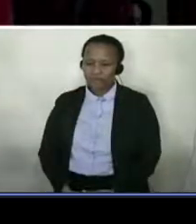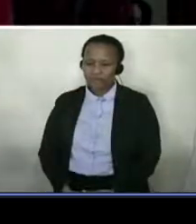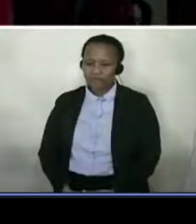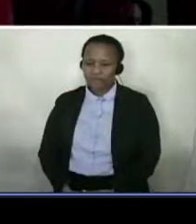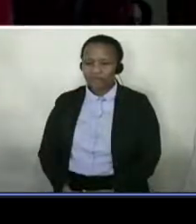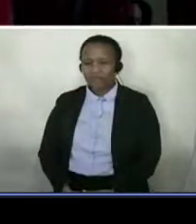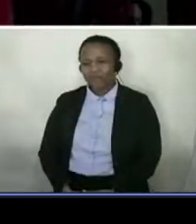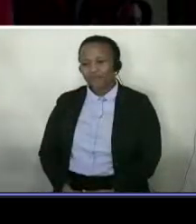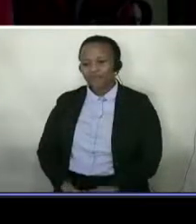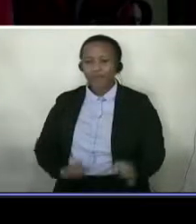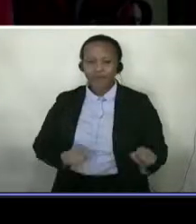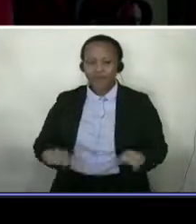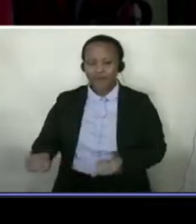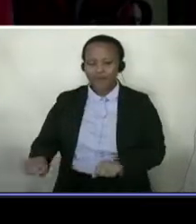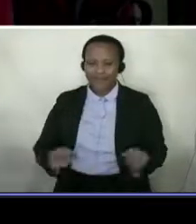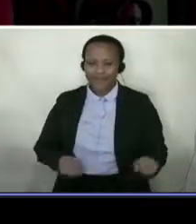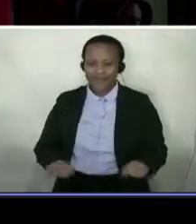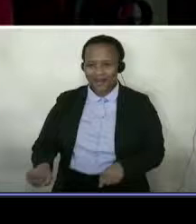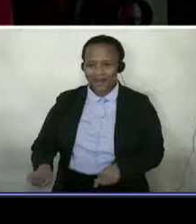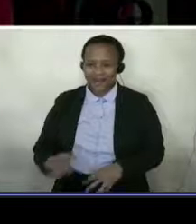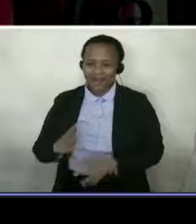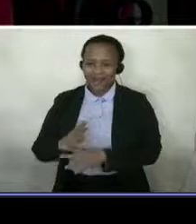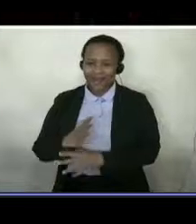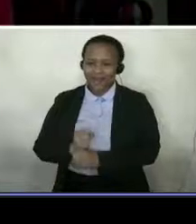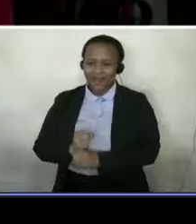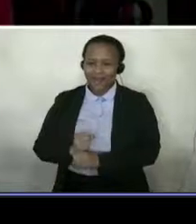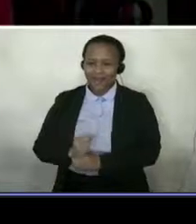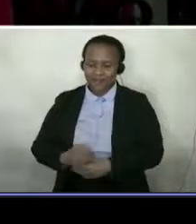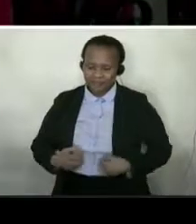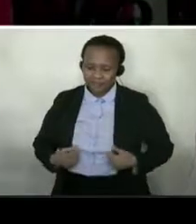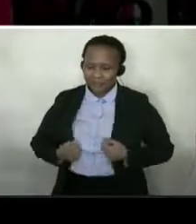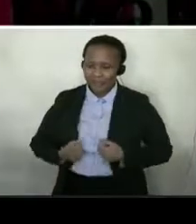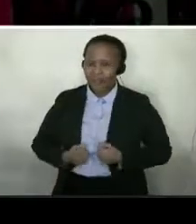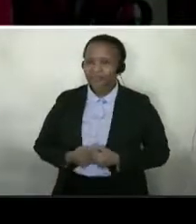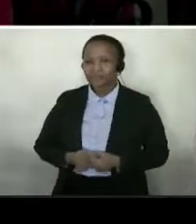Thank you. Let's move to the speaker from the IFP,